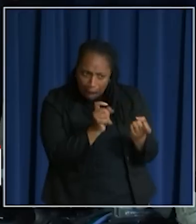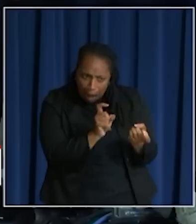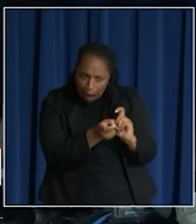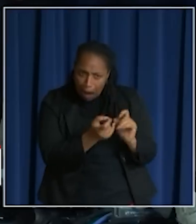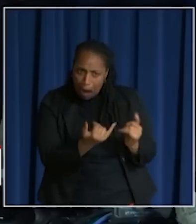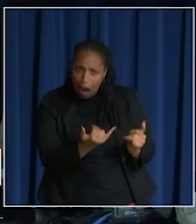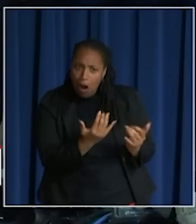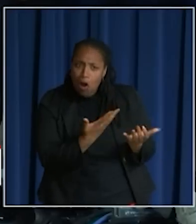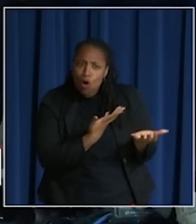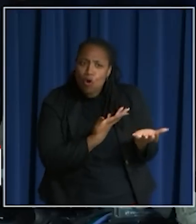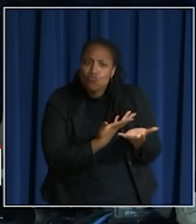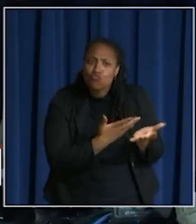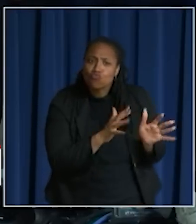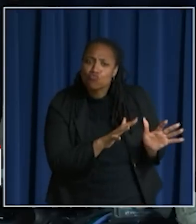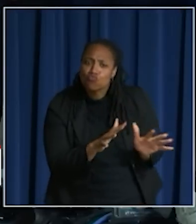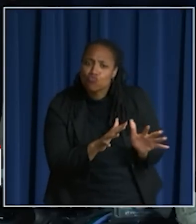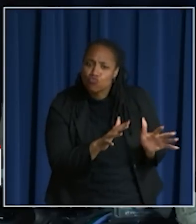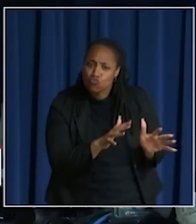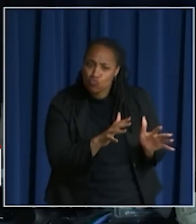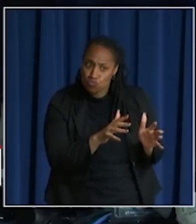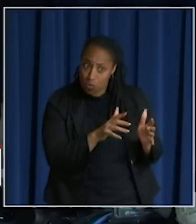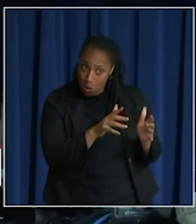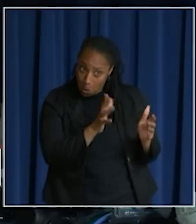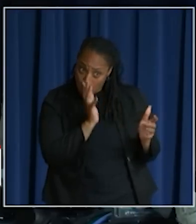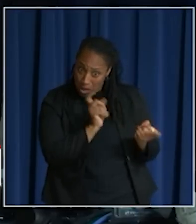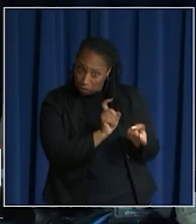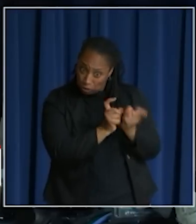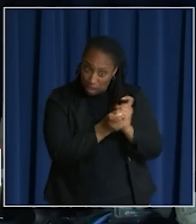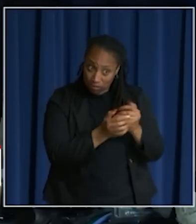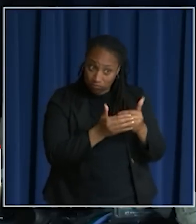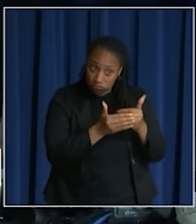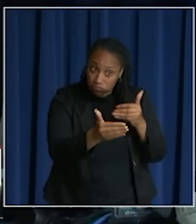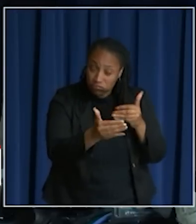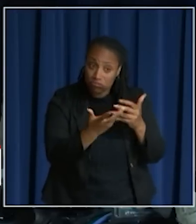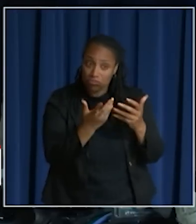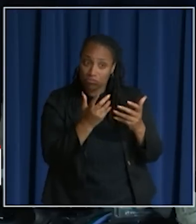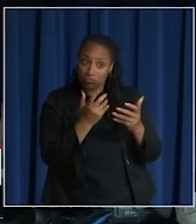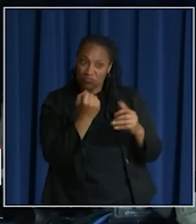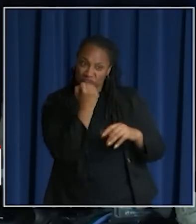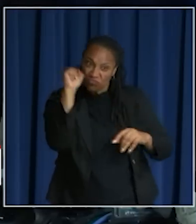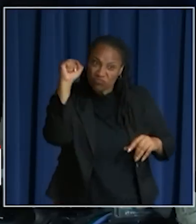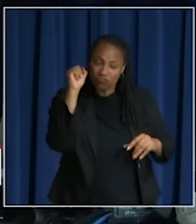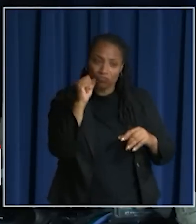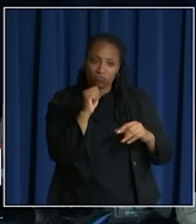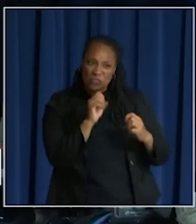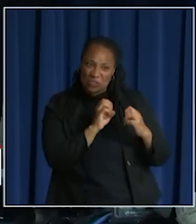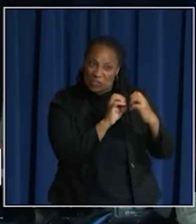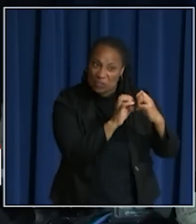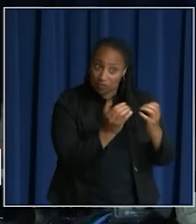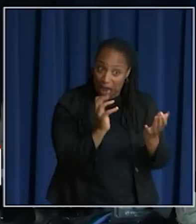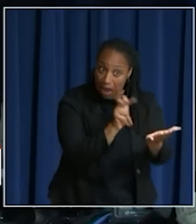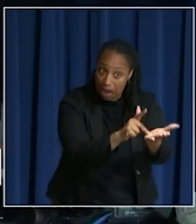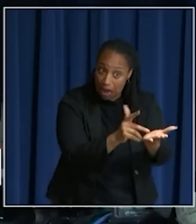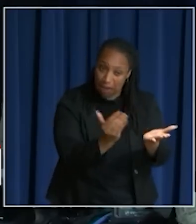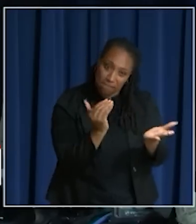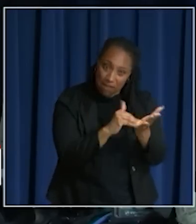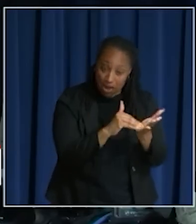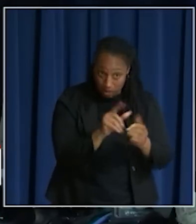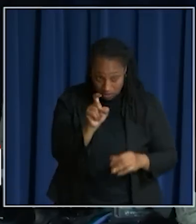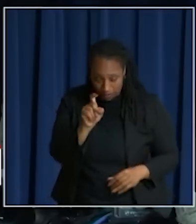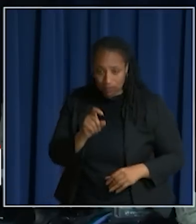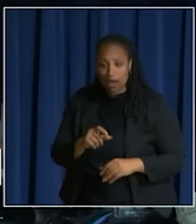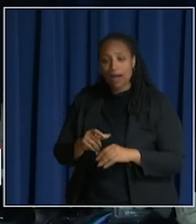of defiance, symbolic or whatever, in light of this? Well, I would refer you to the law.